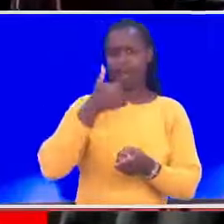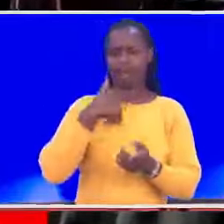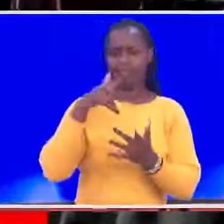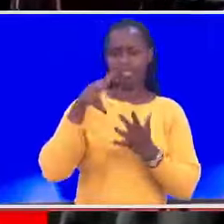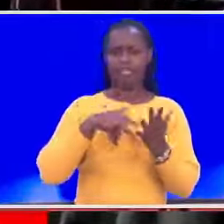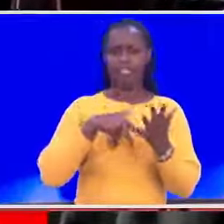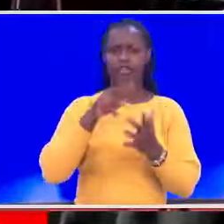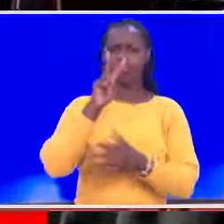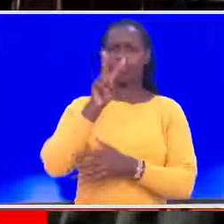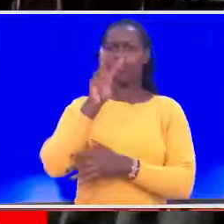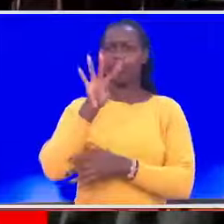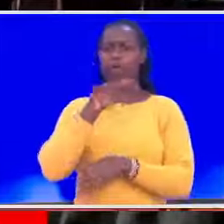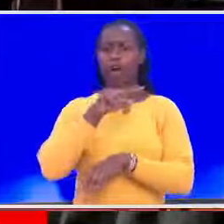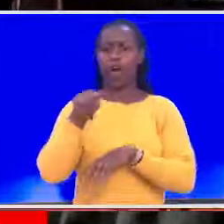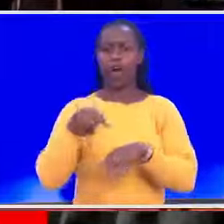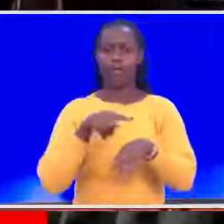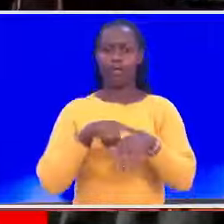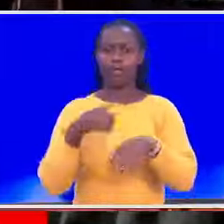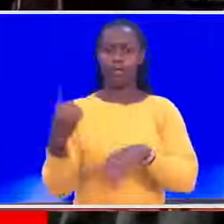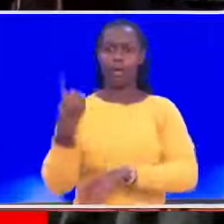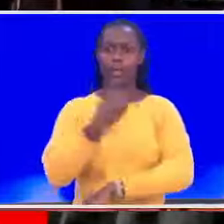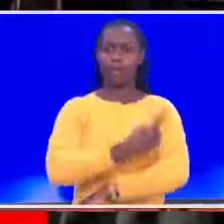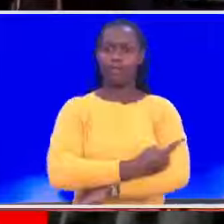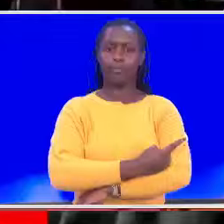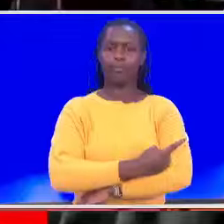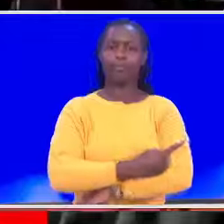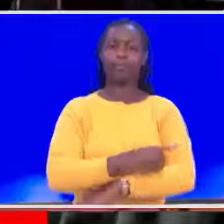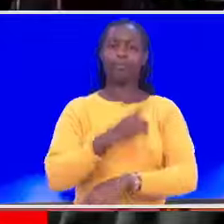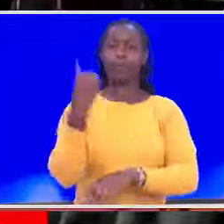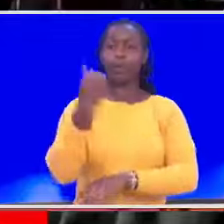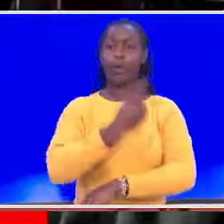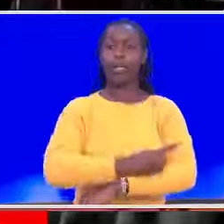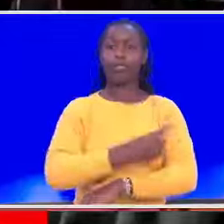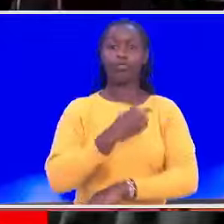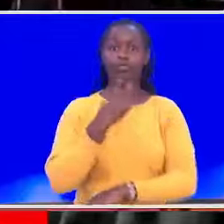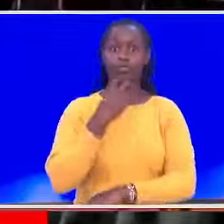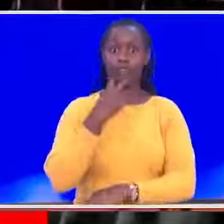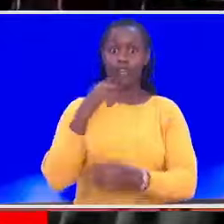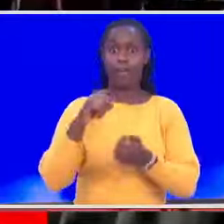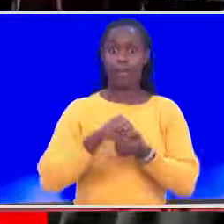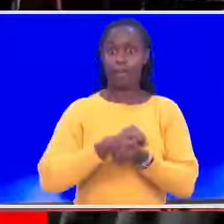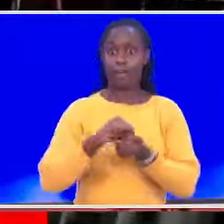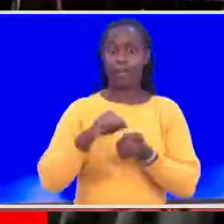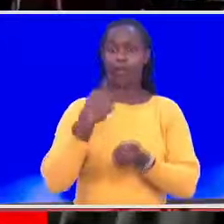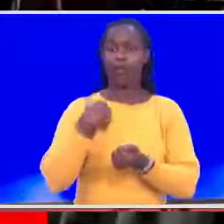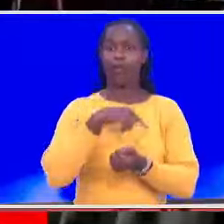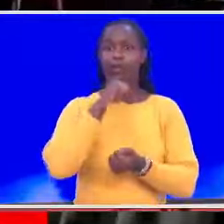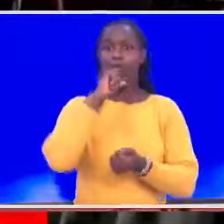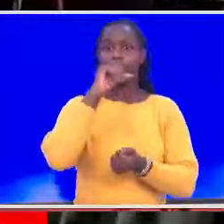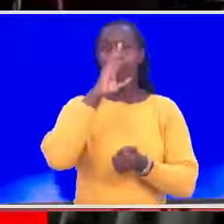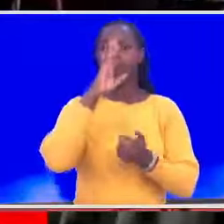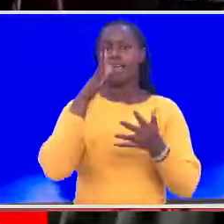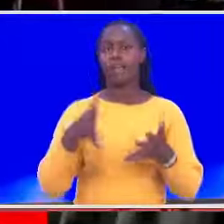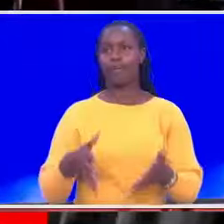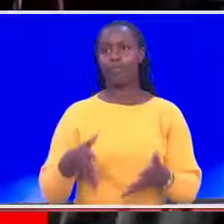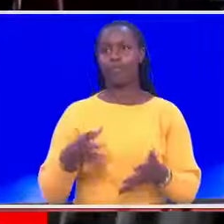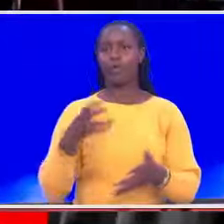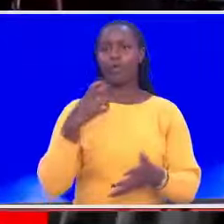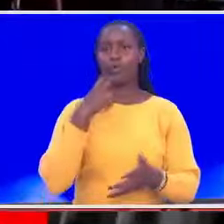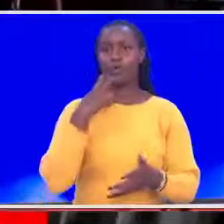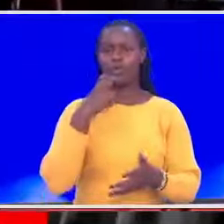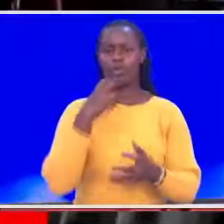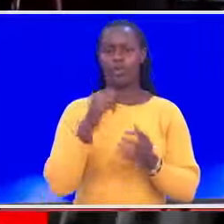Because in a day, Tuesdays and Fridays, in fact, we are normally here. This Tuesday, we were here doing the Defense